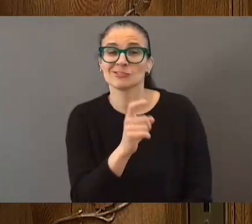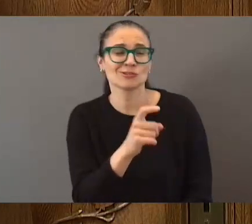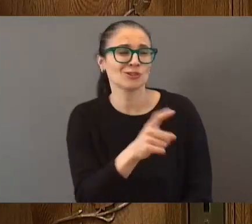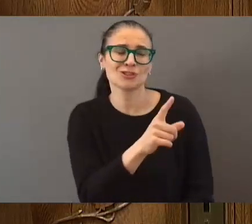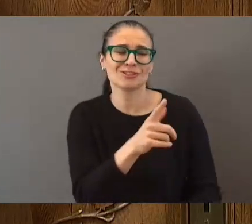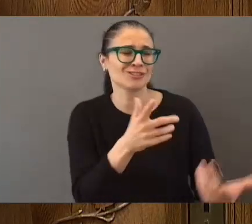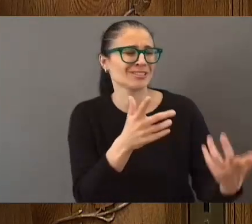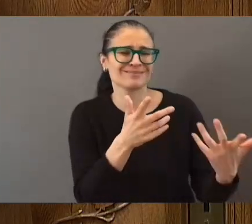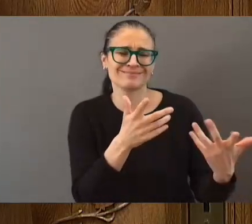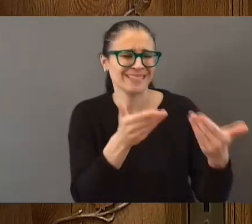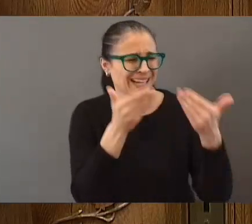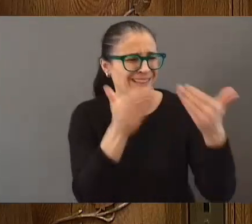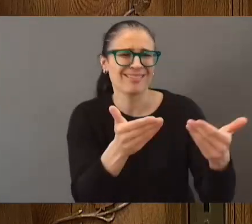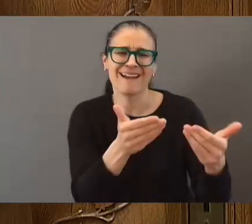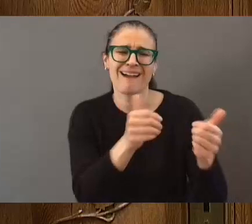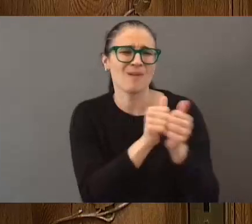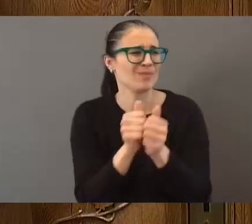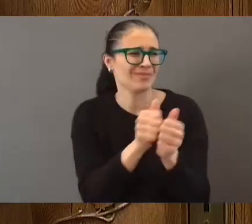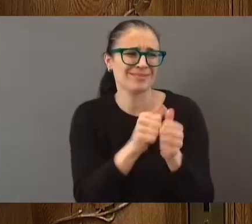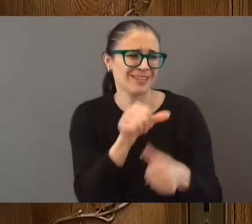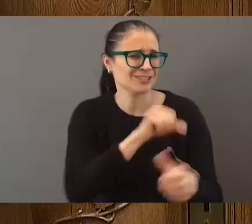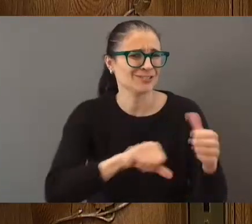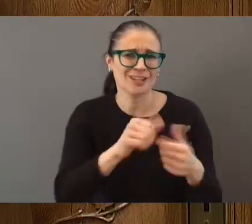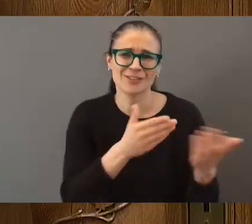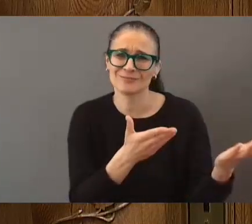Leader of the third party.